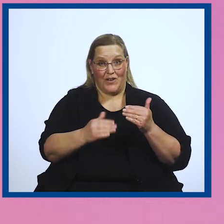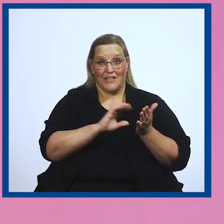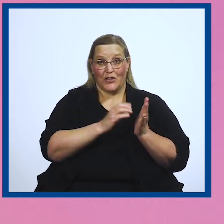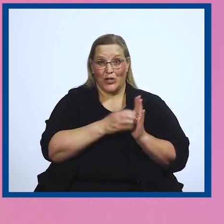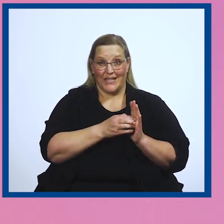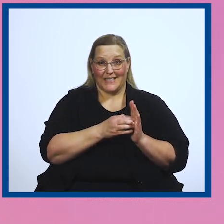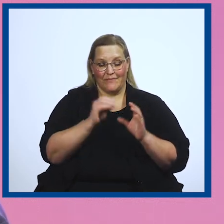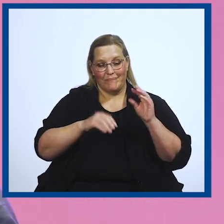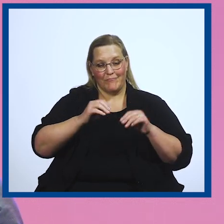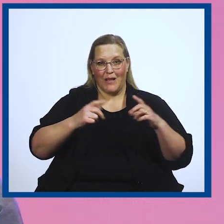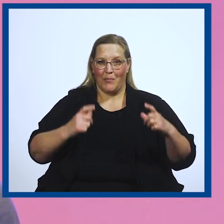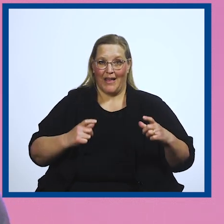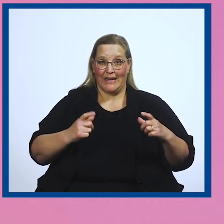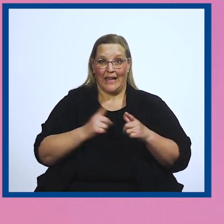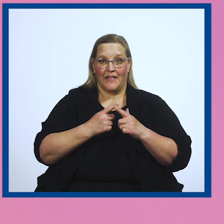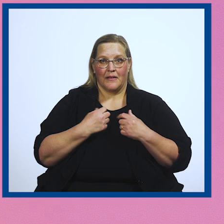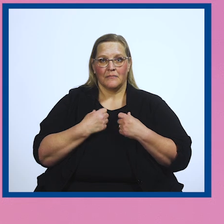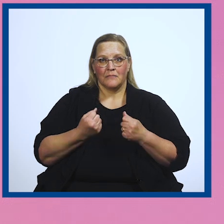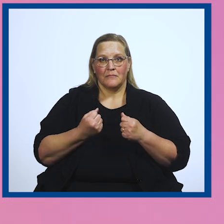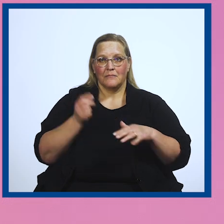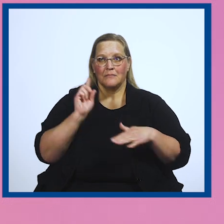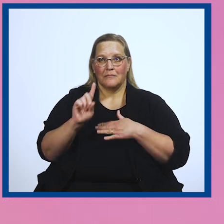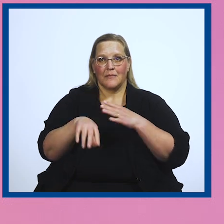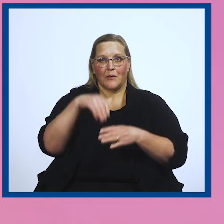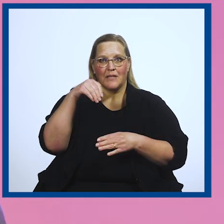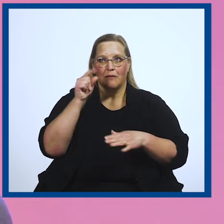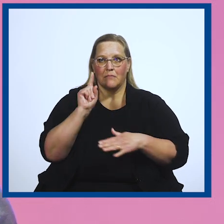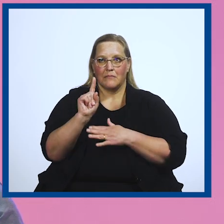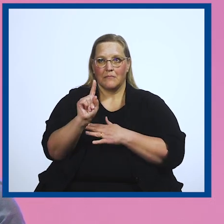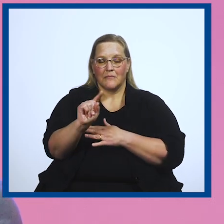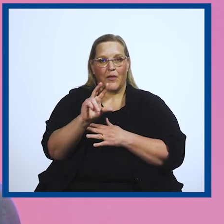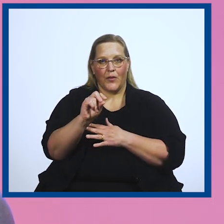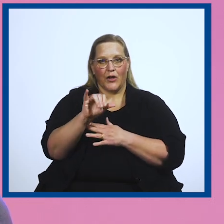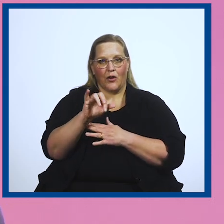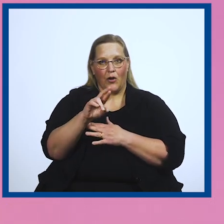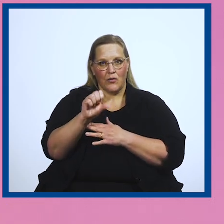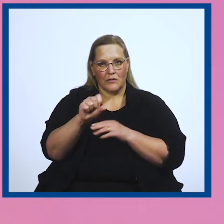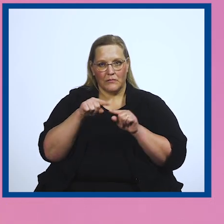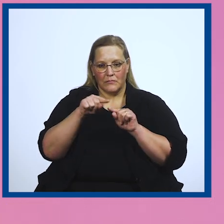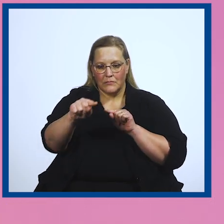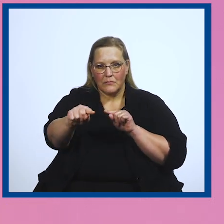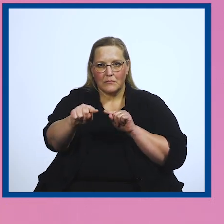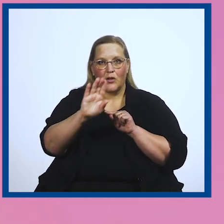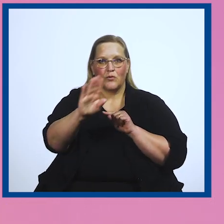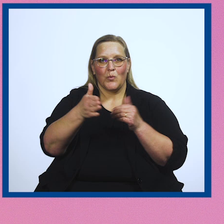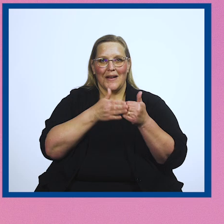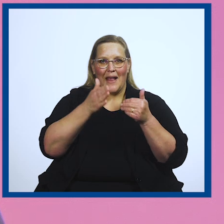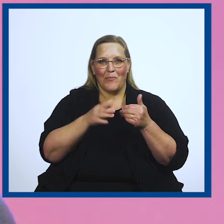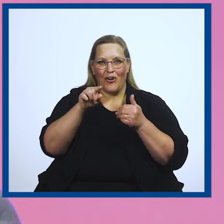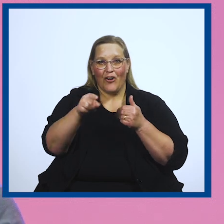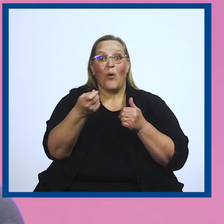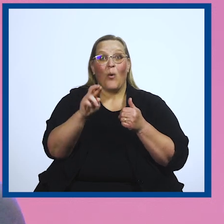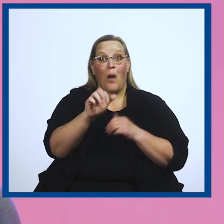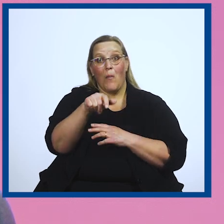on a plate, and I want you to make the most courageous journey you've ever taken. I want you to walk the 30 yards from your front door to your neighbor's front door, or the 3